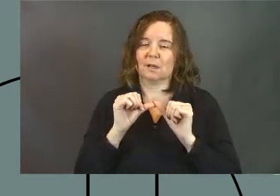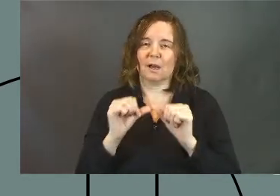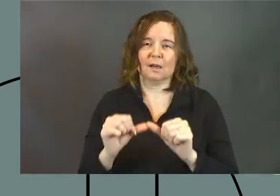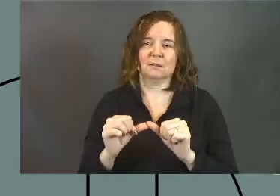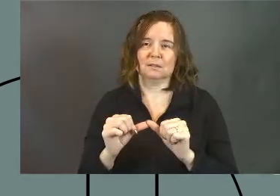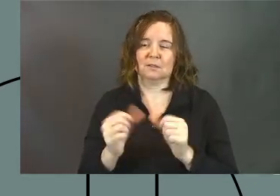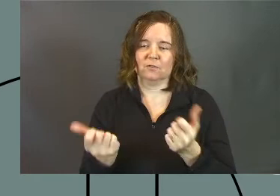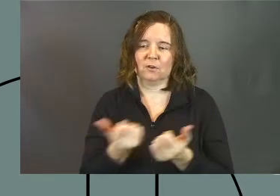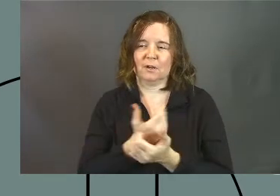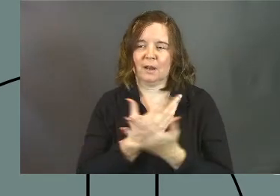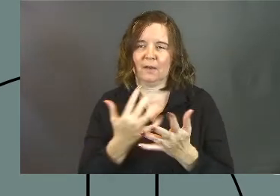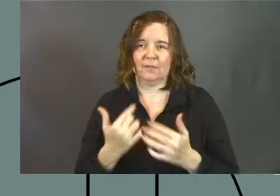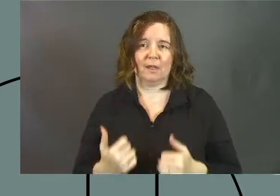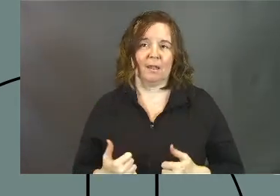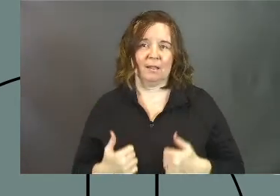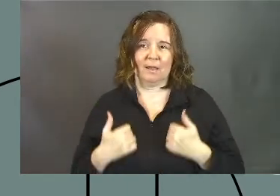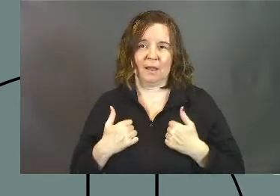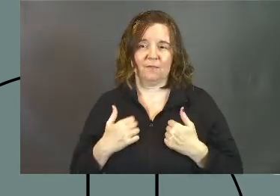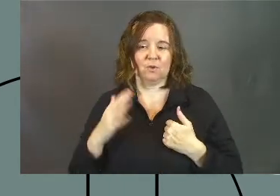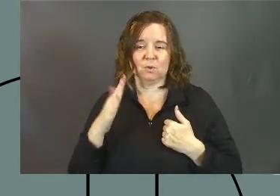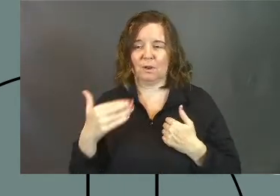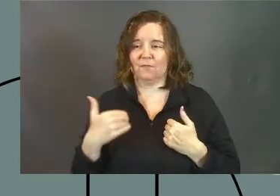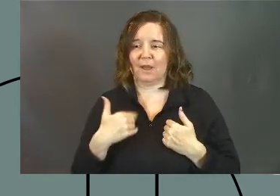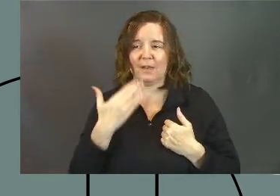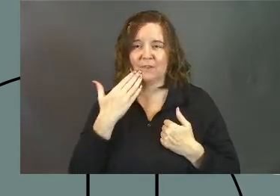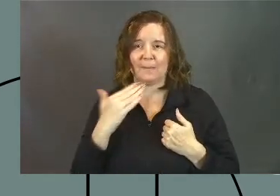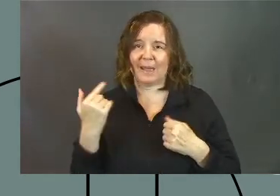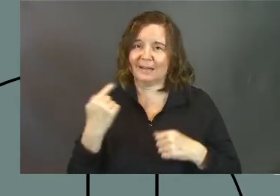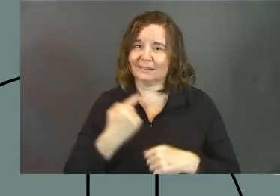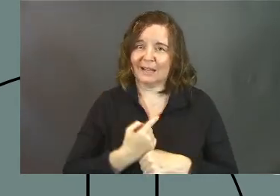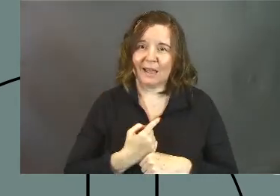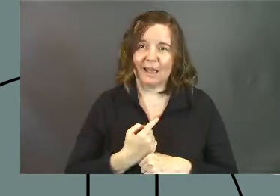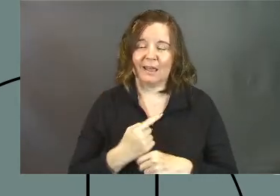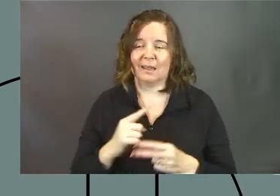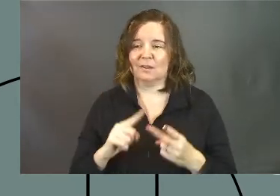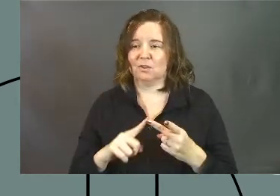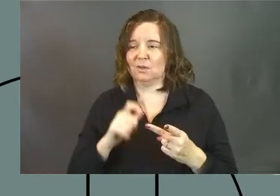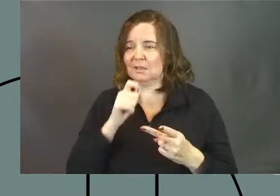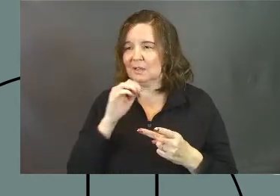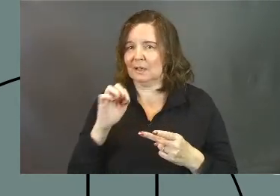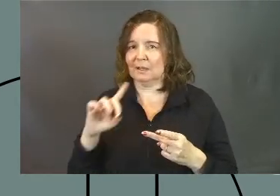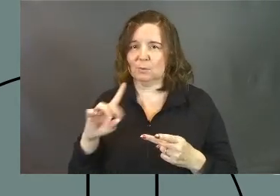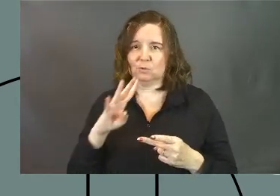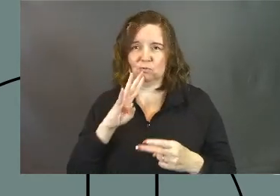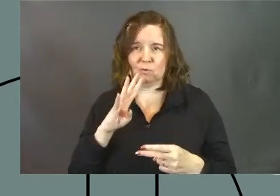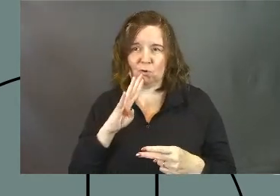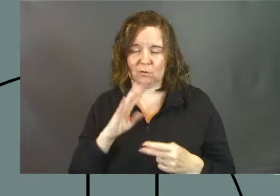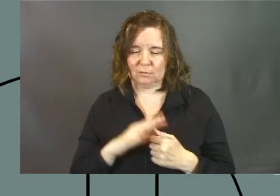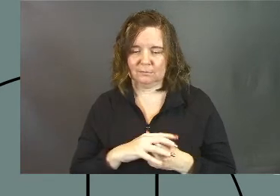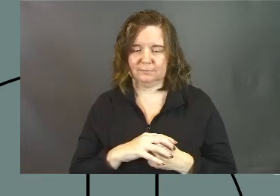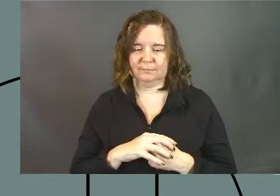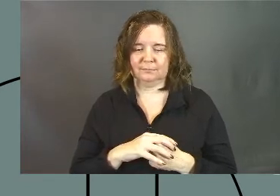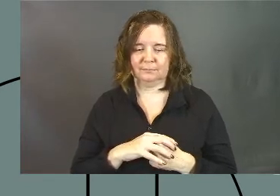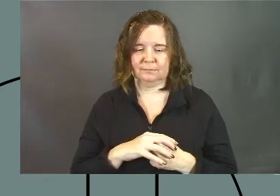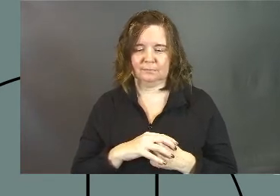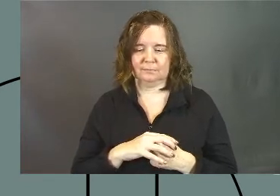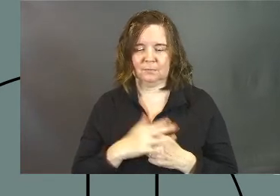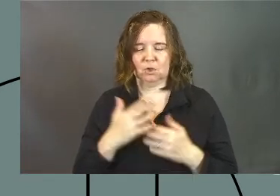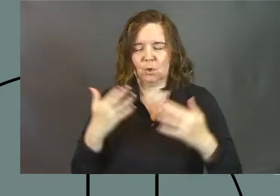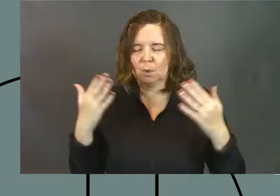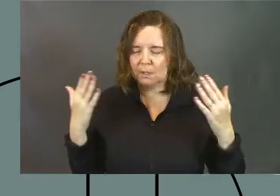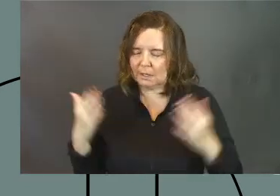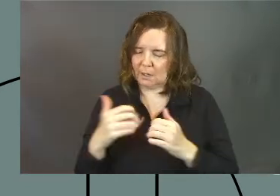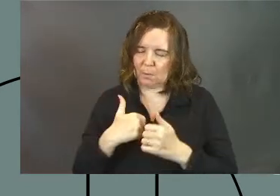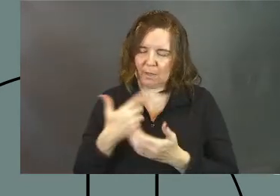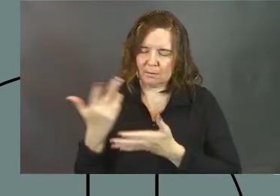through everything in life. God, you never have a bad day, and you're not in the mood to talk. God, you're